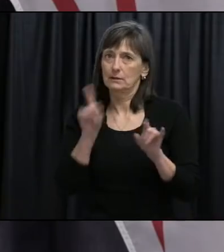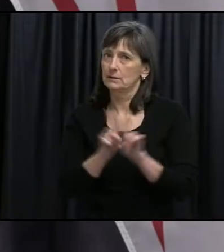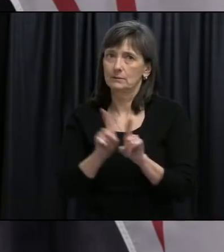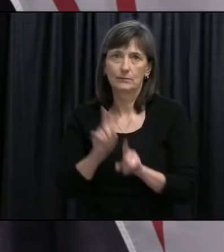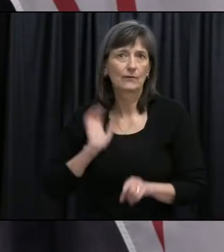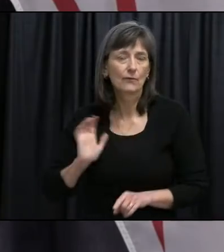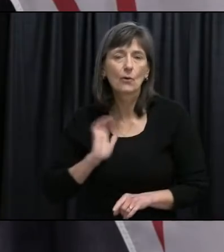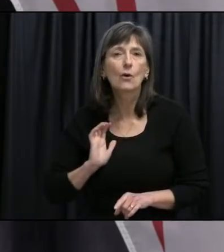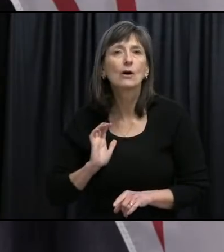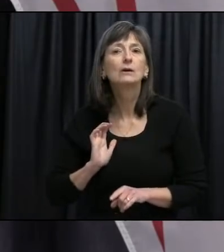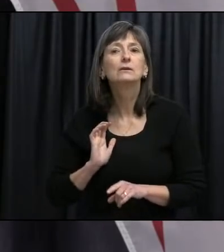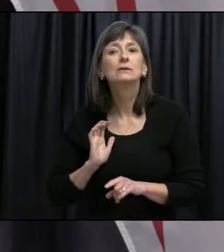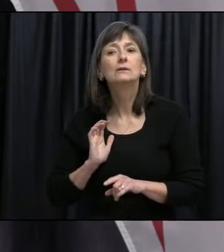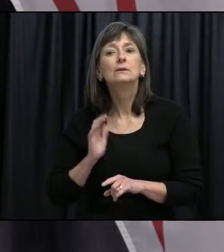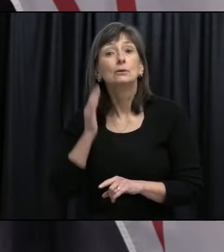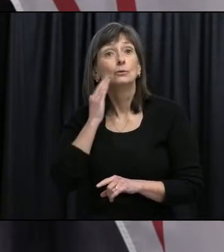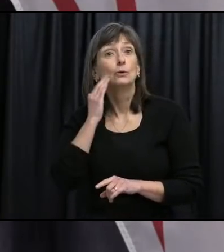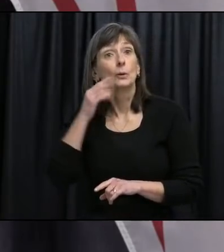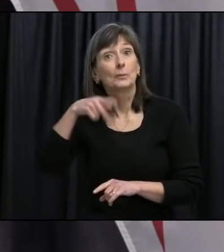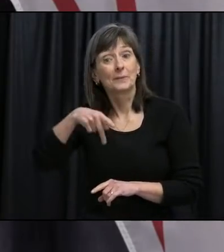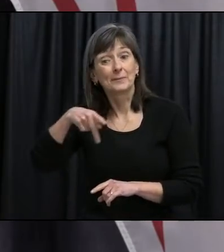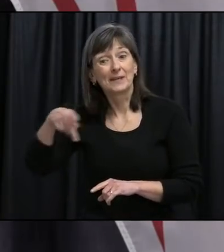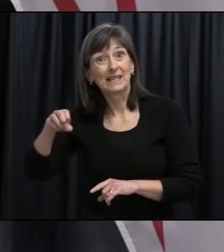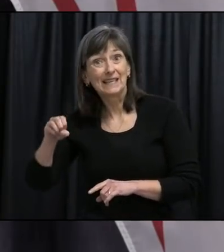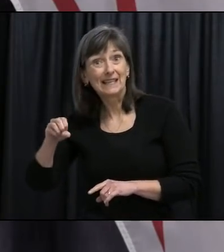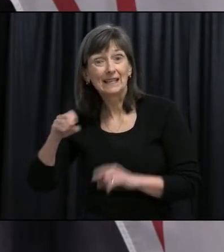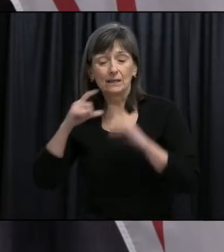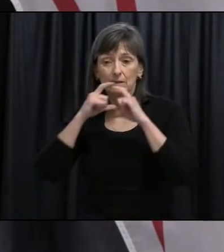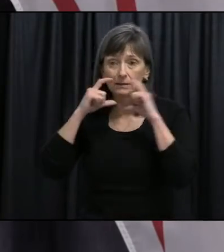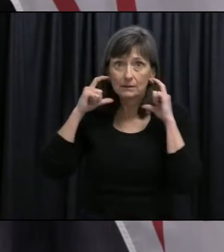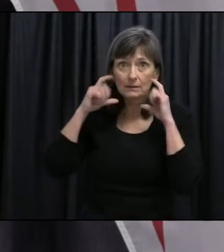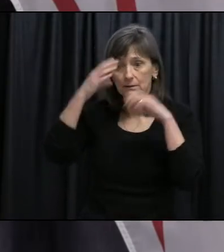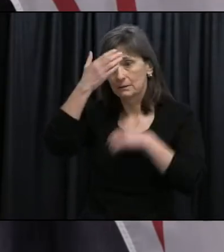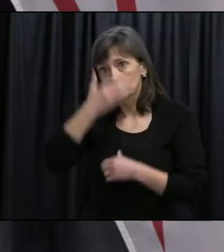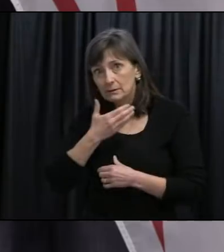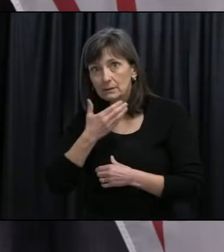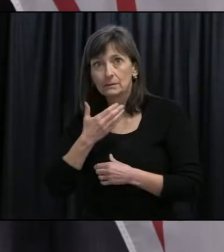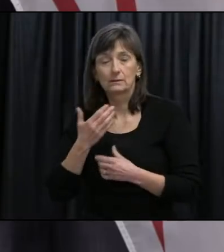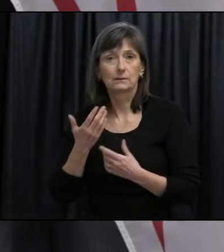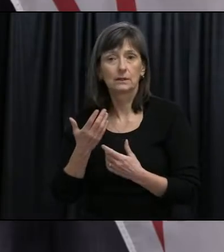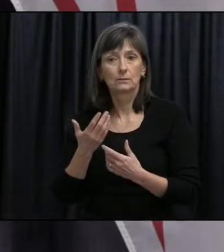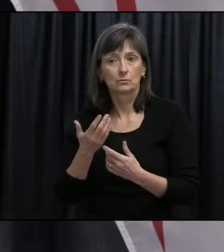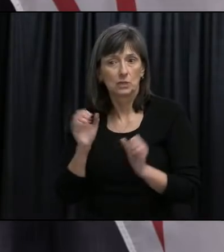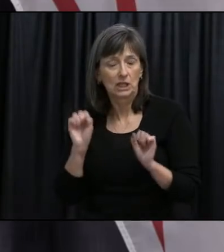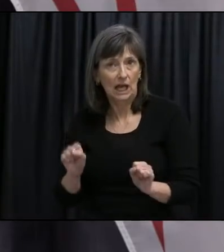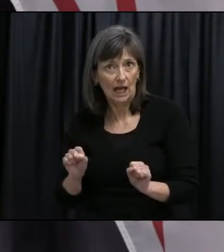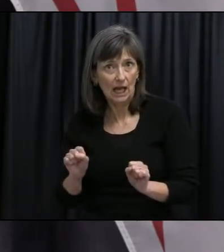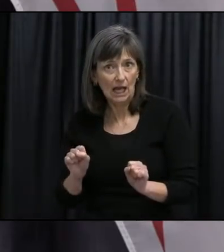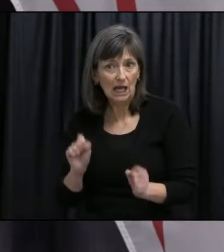know that PPE is protective. We know that we can reduce spread by